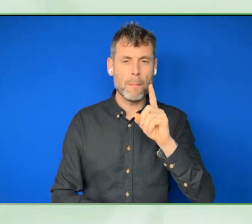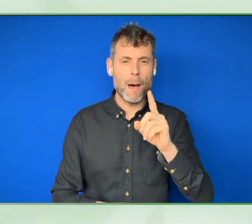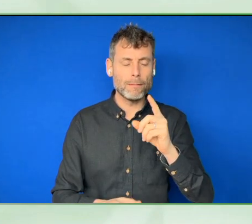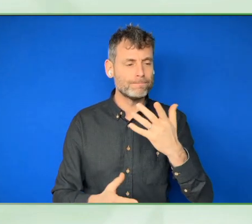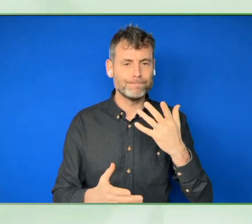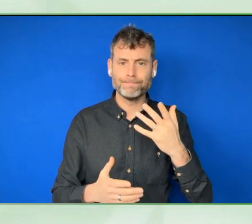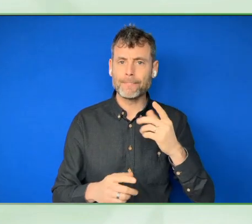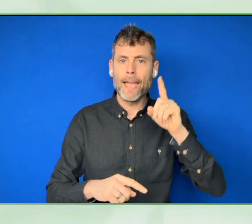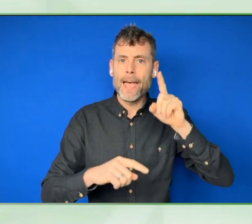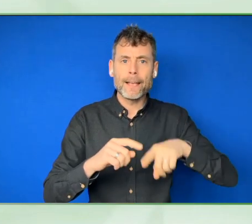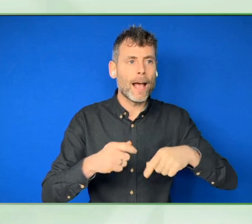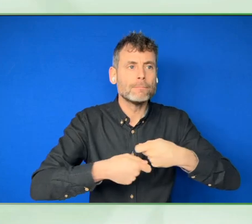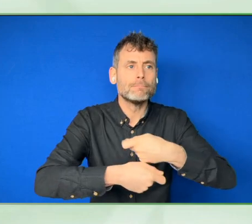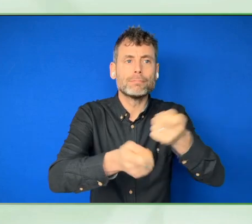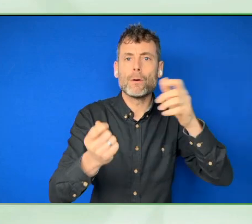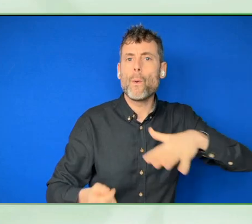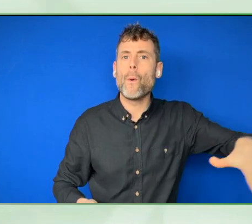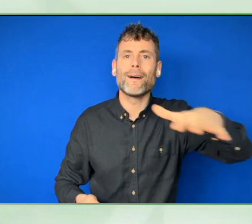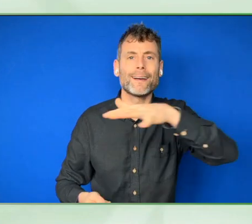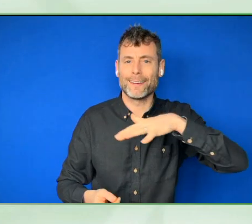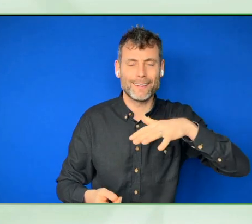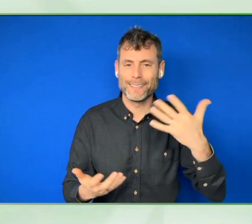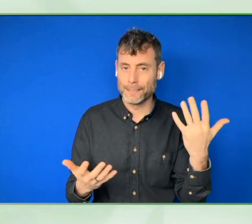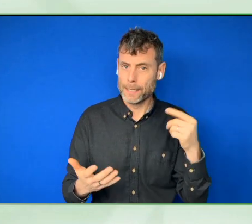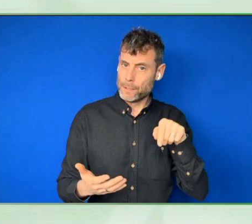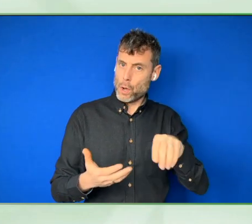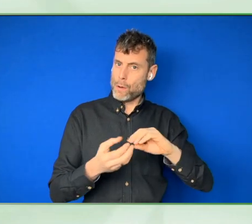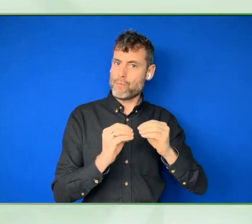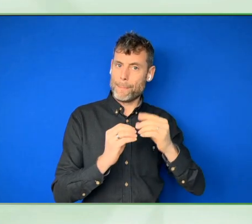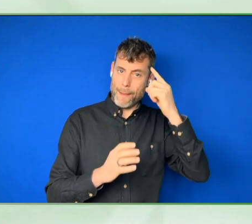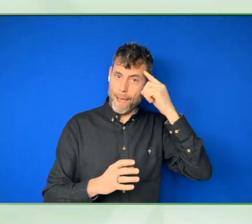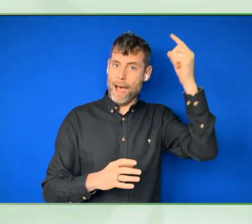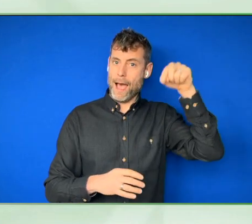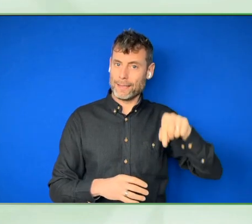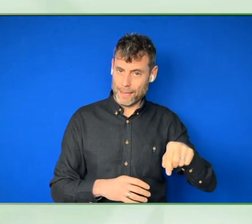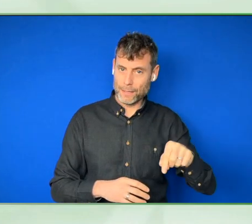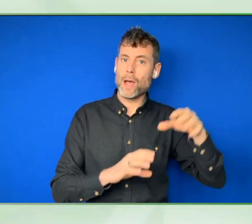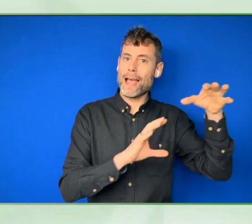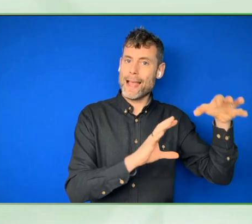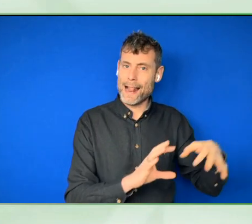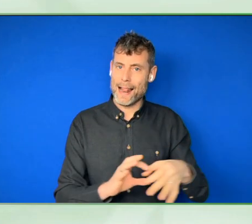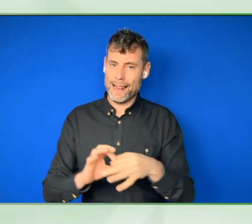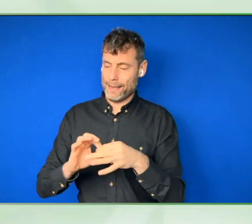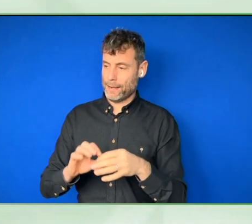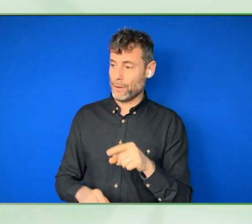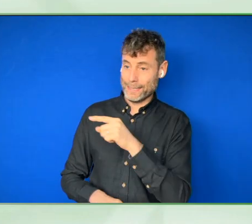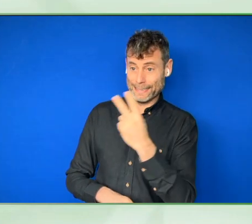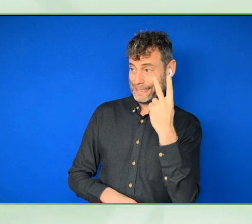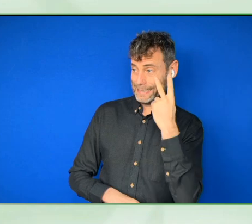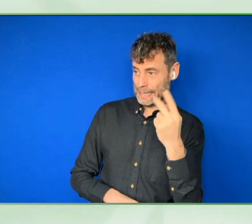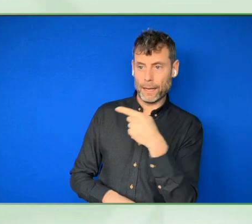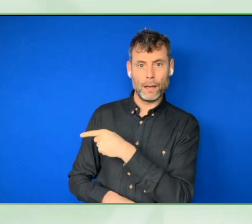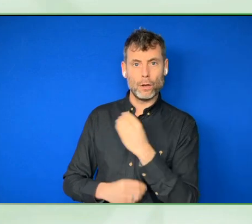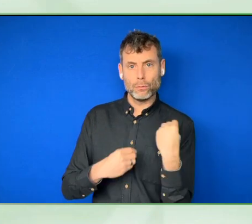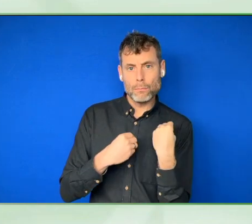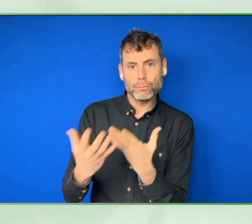so linking back to the real patient experience and in the ways you've described the whole journey of care, which is